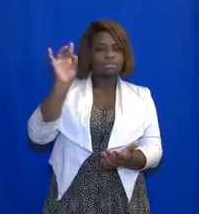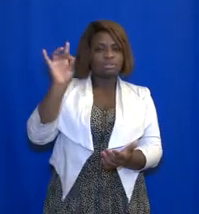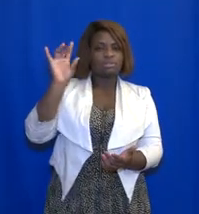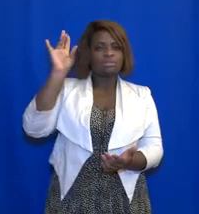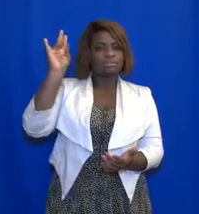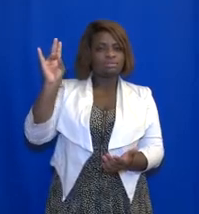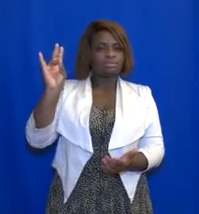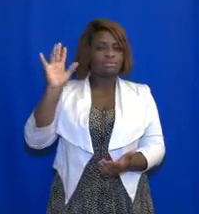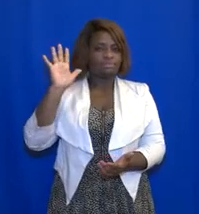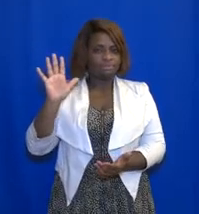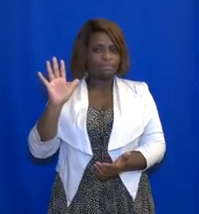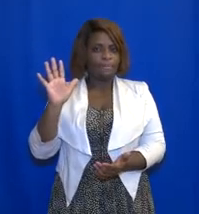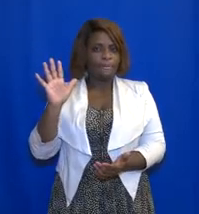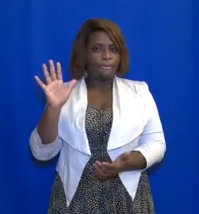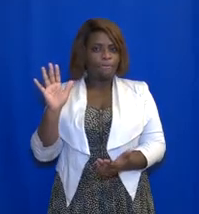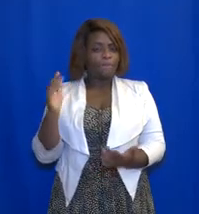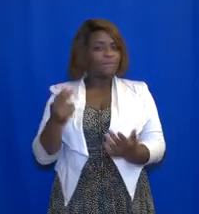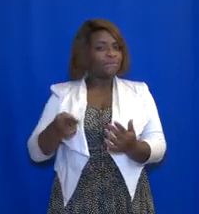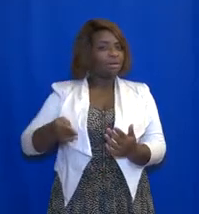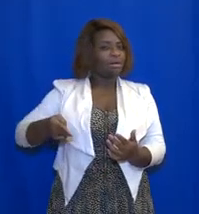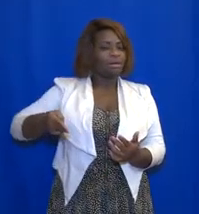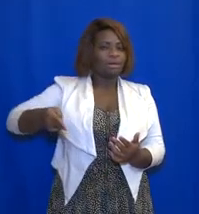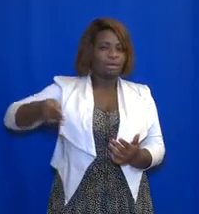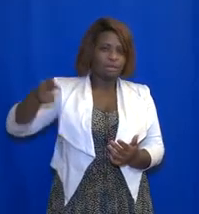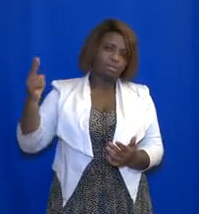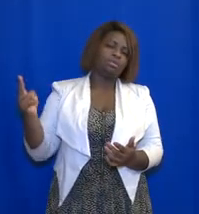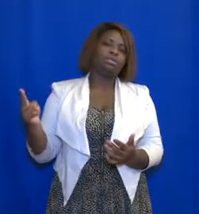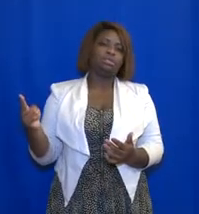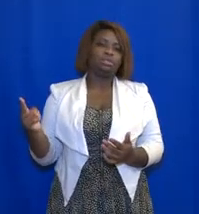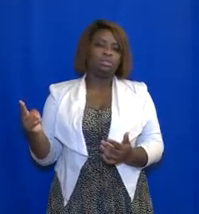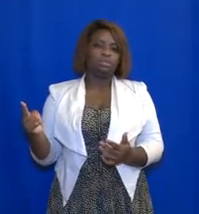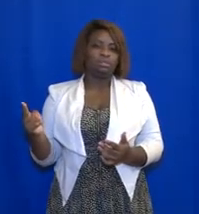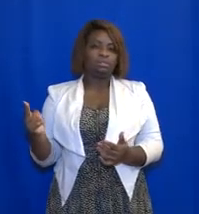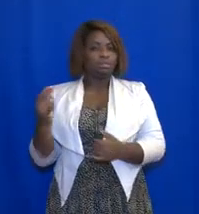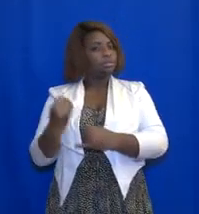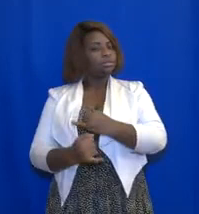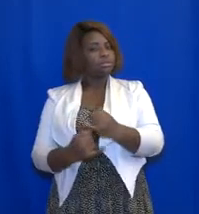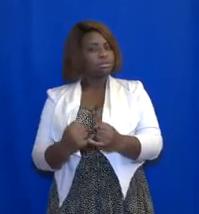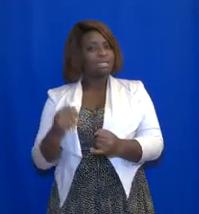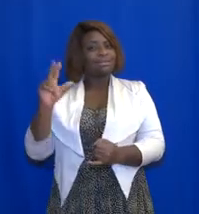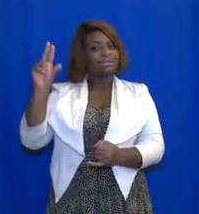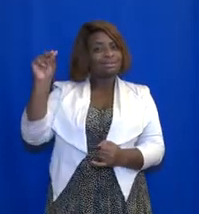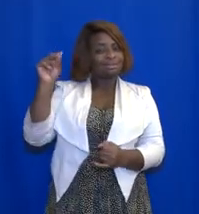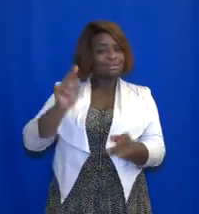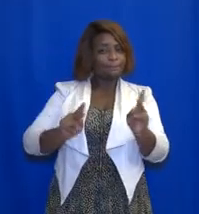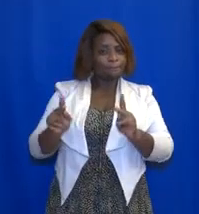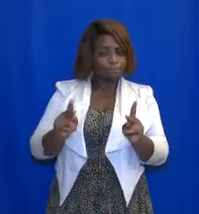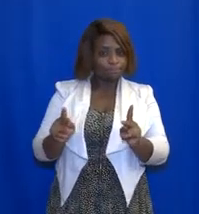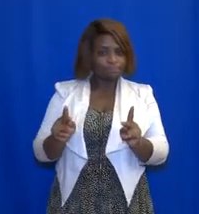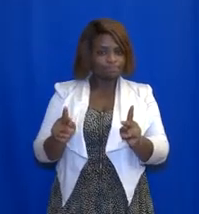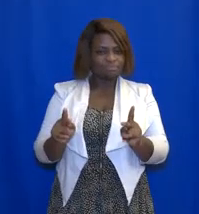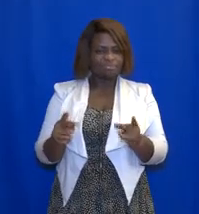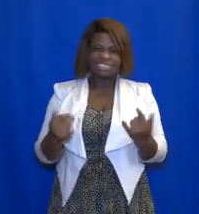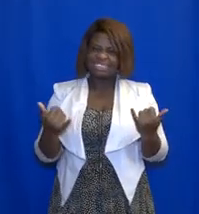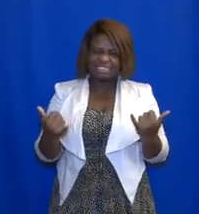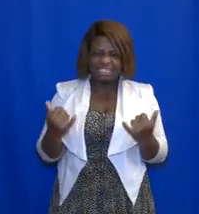294,867 tests, one of the highest on the continent. 30 persons are